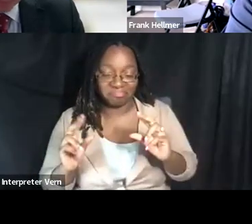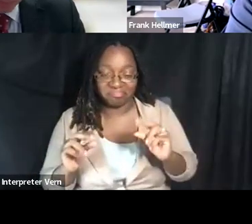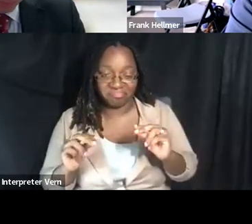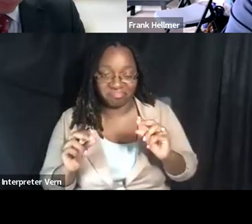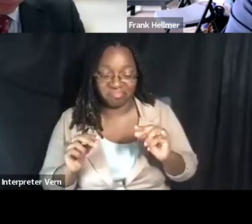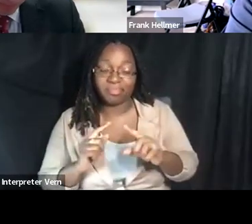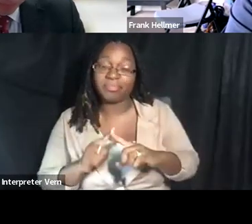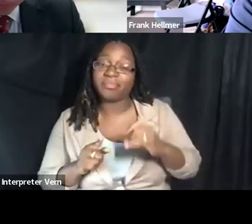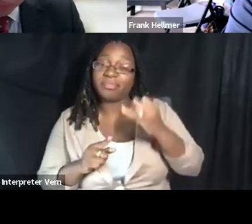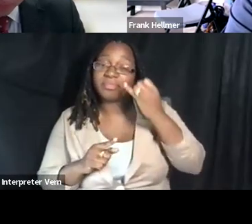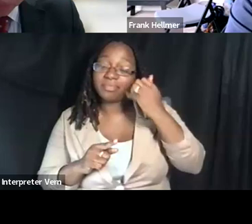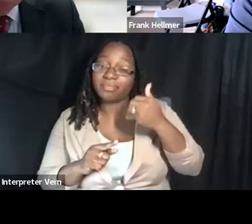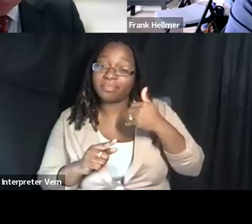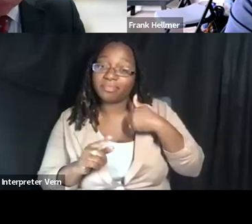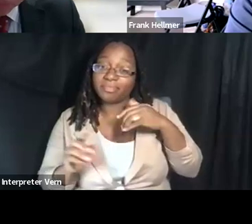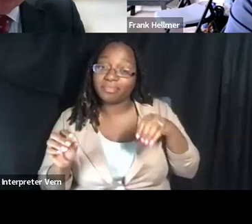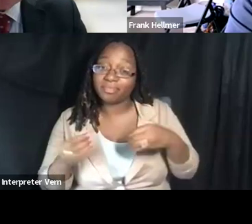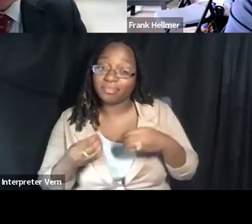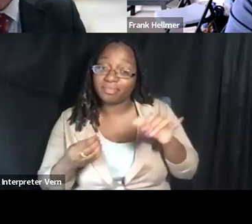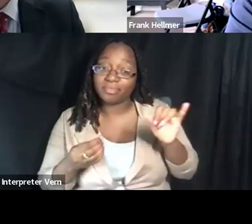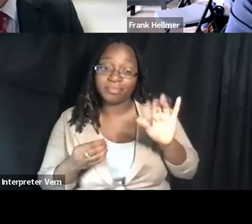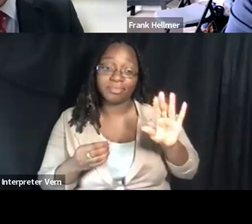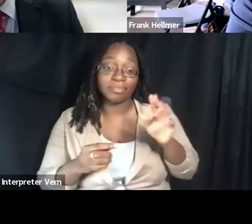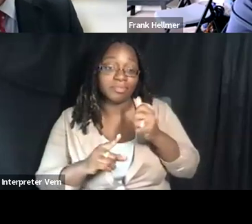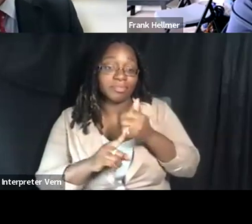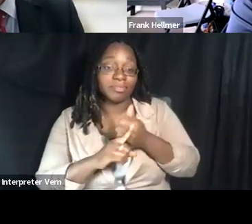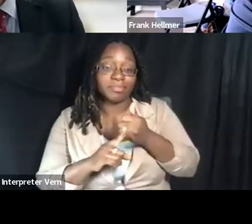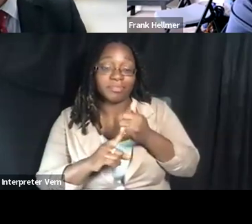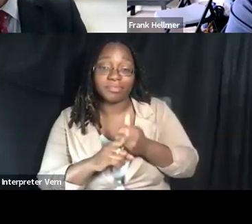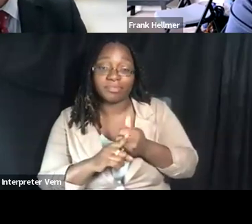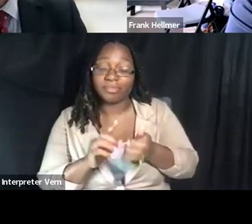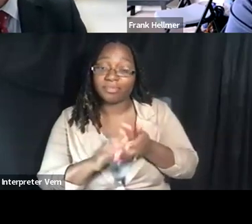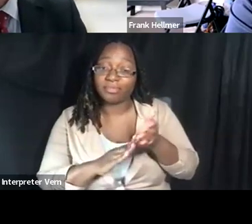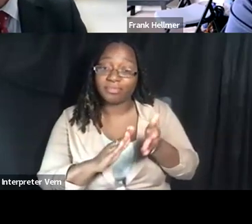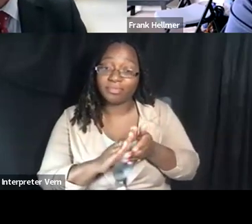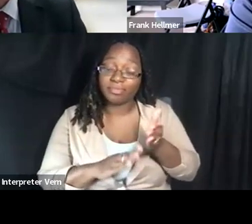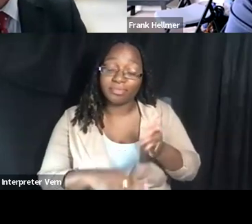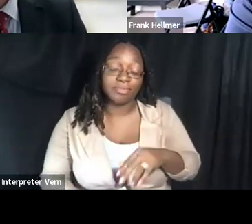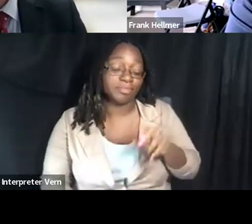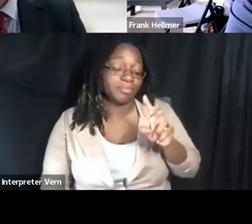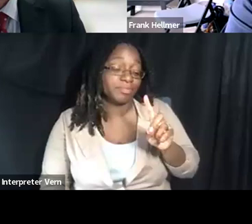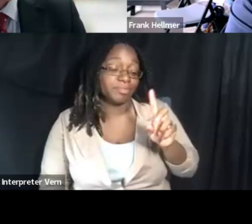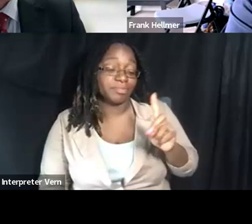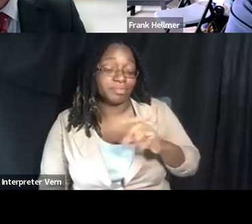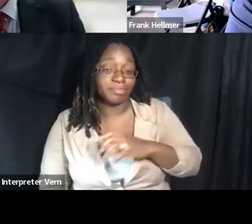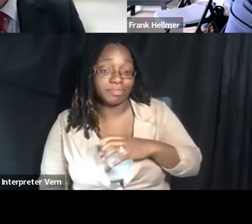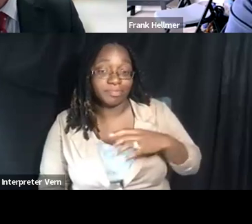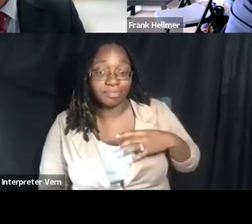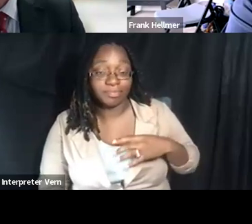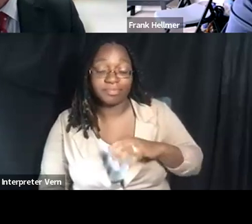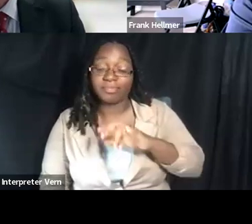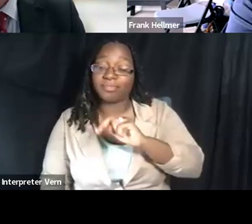organization like your self-advocacy organization, the DD Council, Nickel, where there are paid staff,